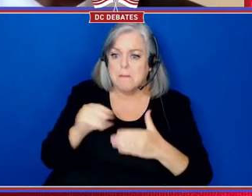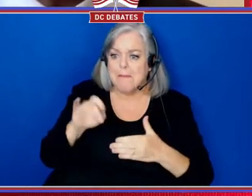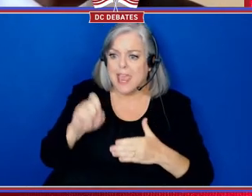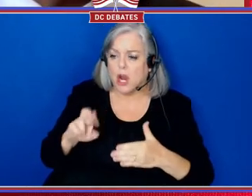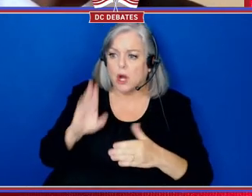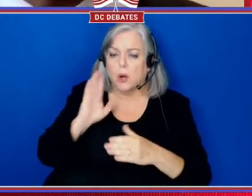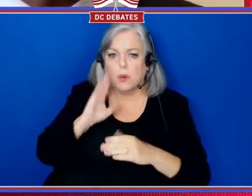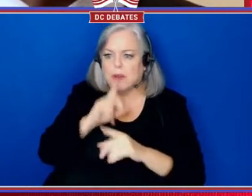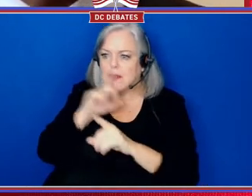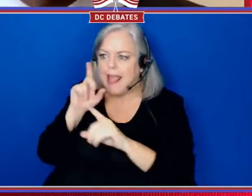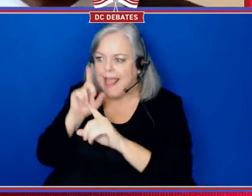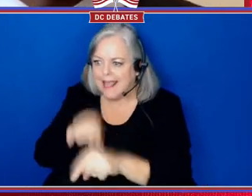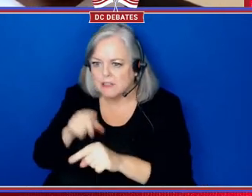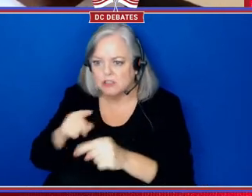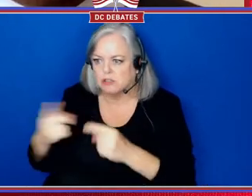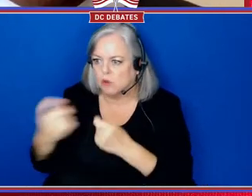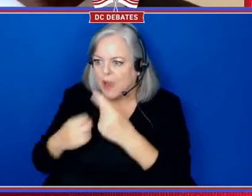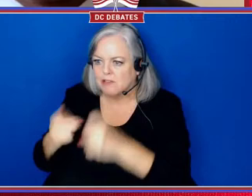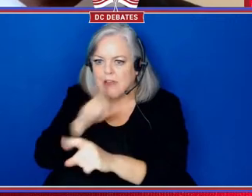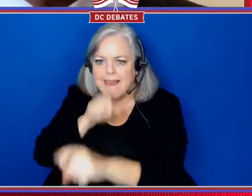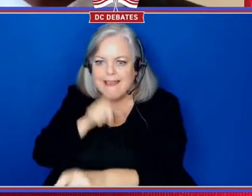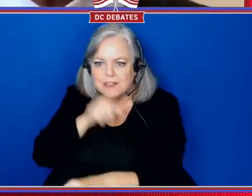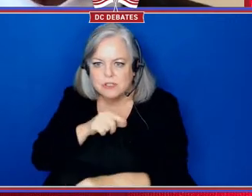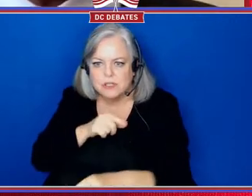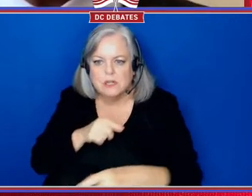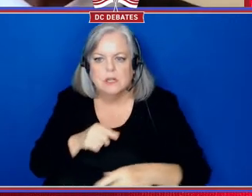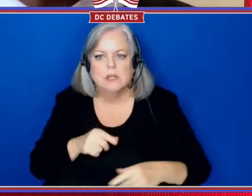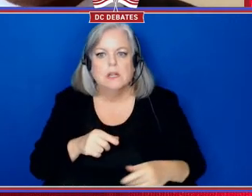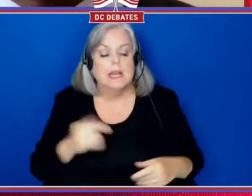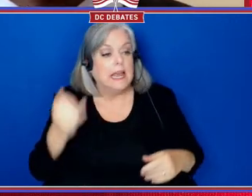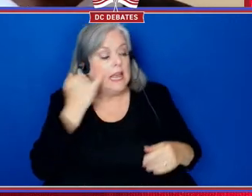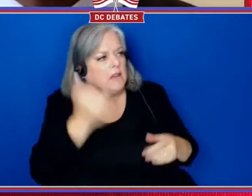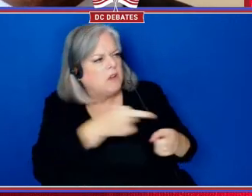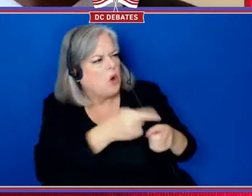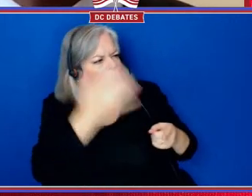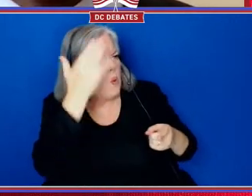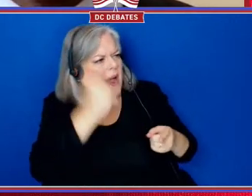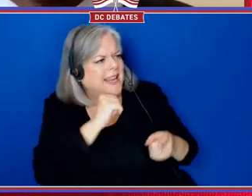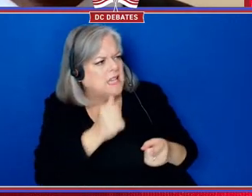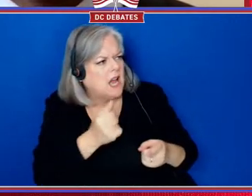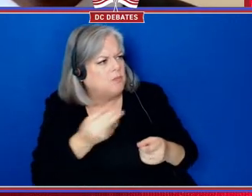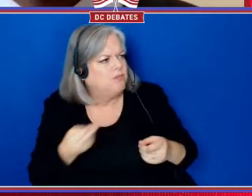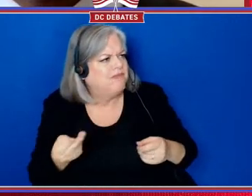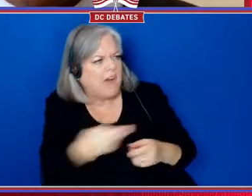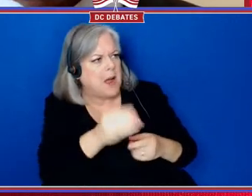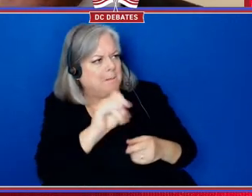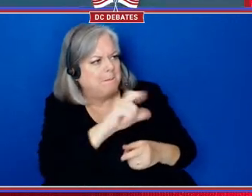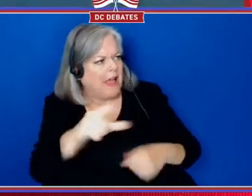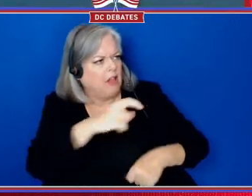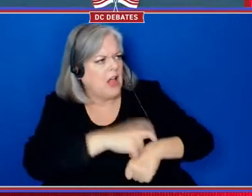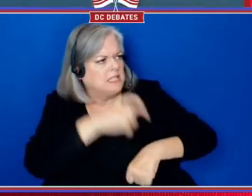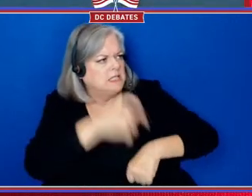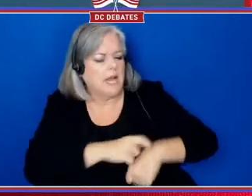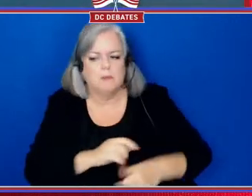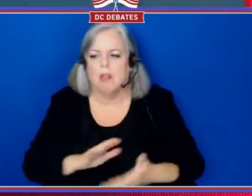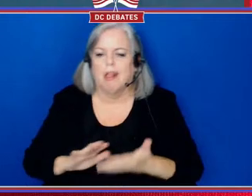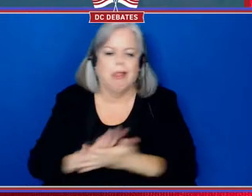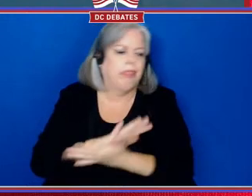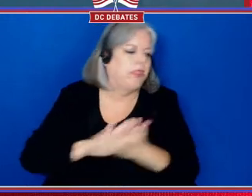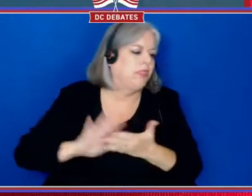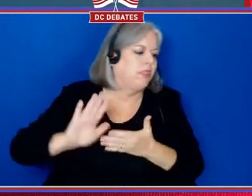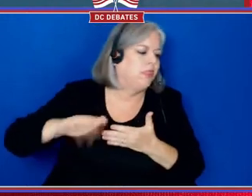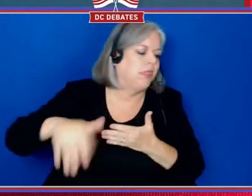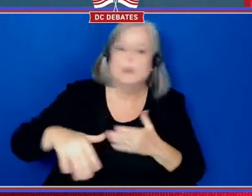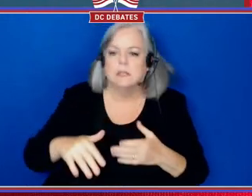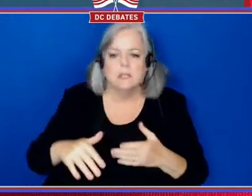asked why they didn't file a bill on time and they just simply skirt the question. Thank you, James Butler. I want the